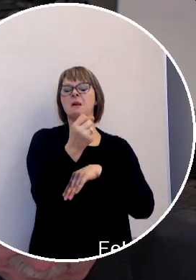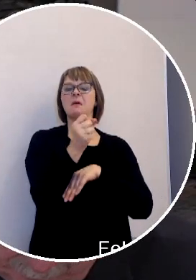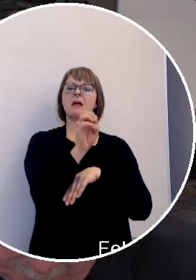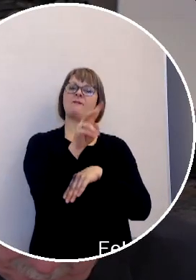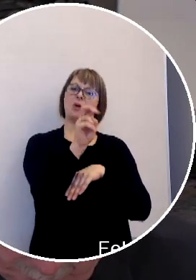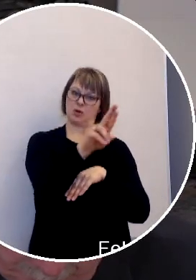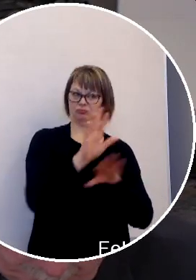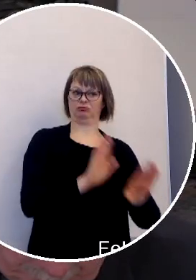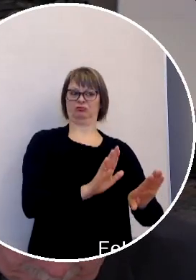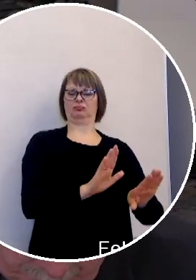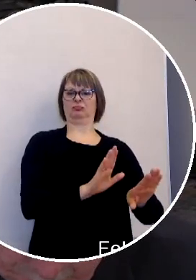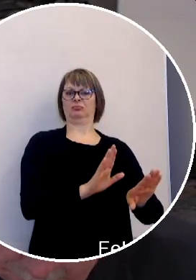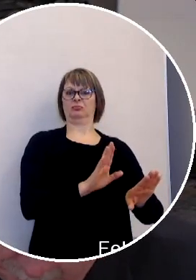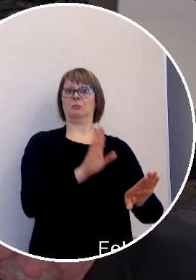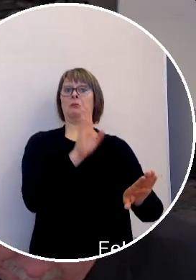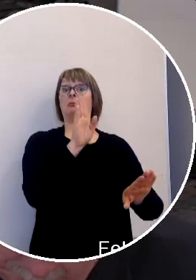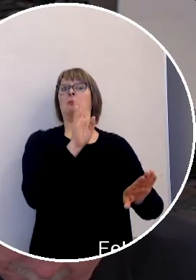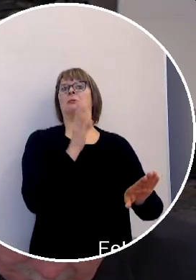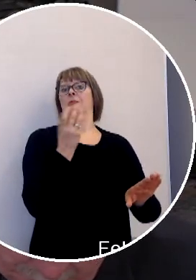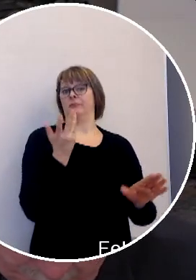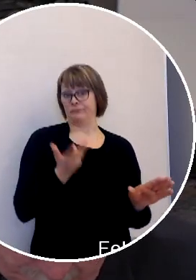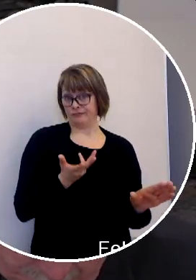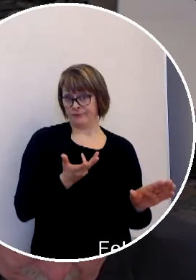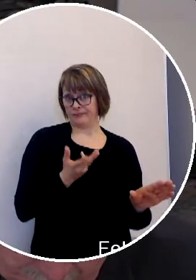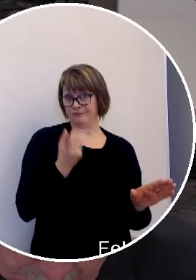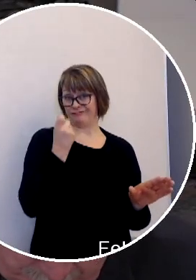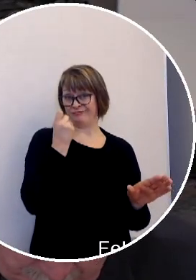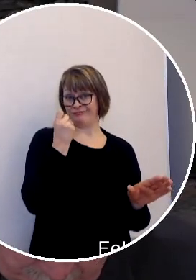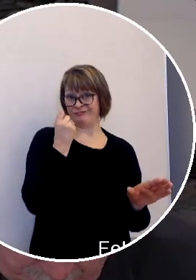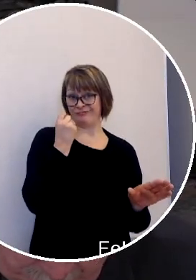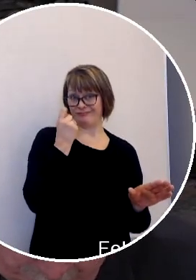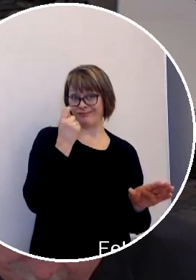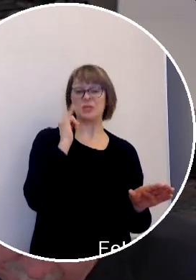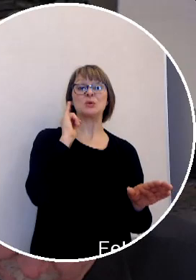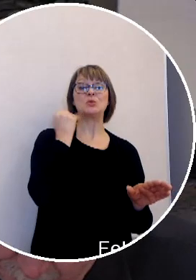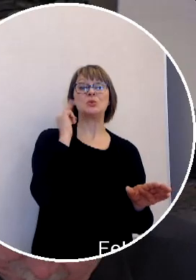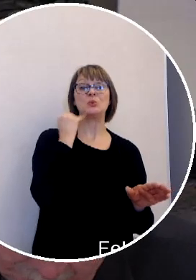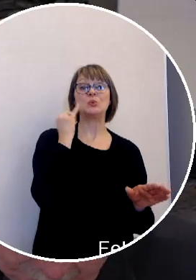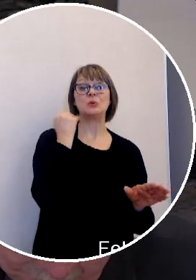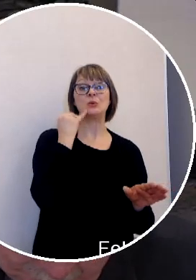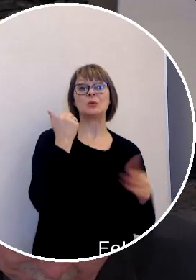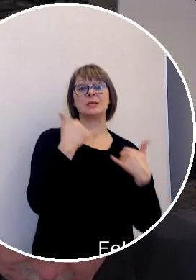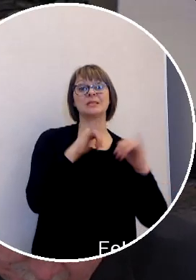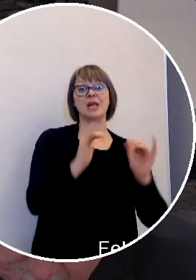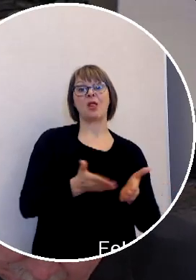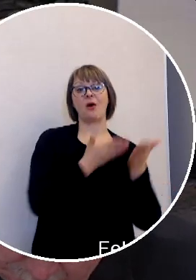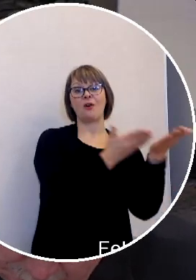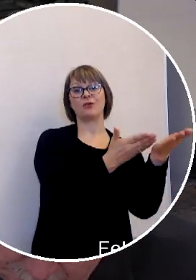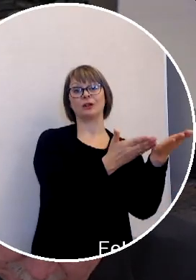schools. However, they were still having, juice would still be offered as an option.